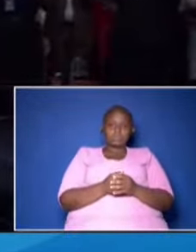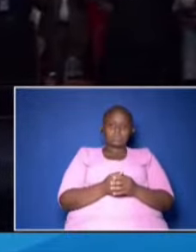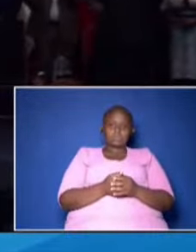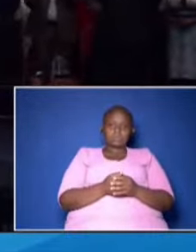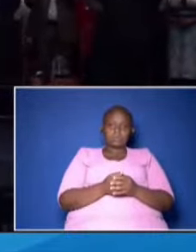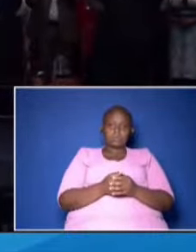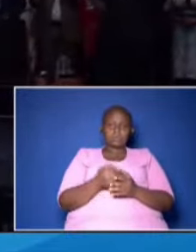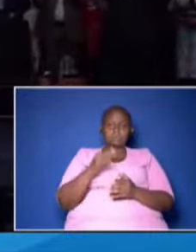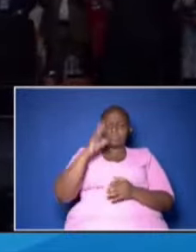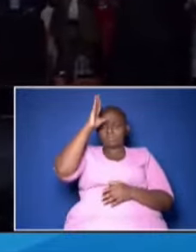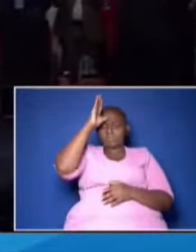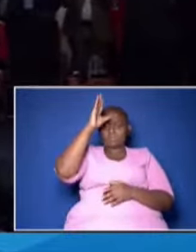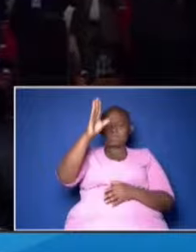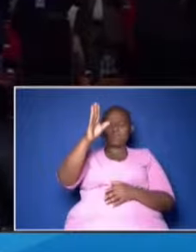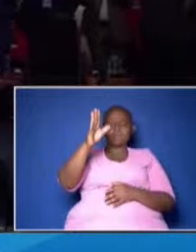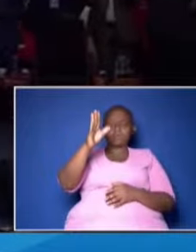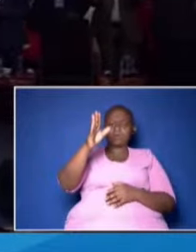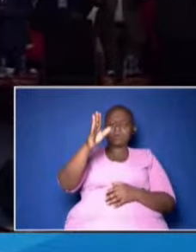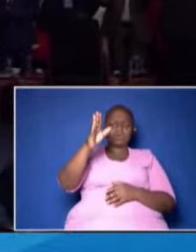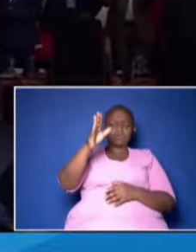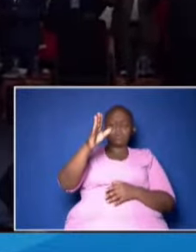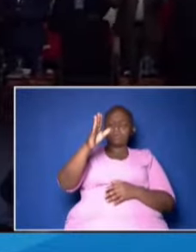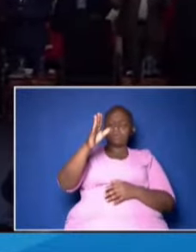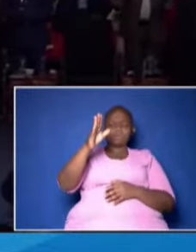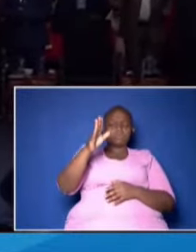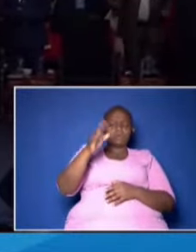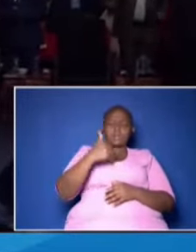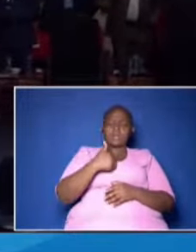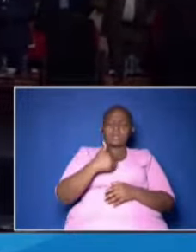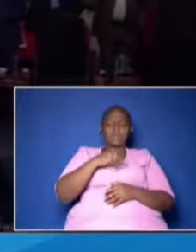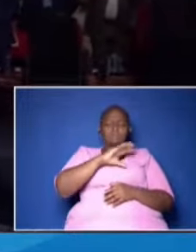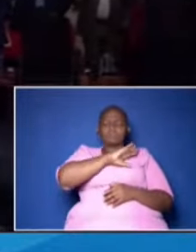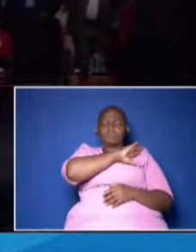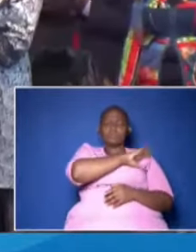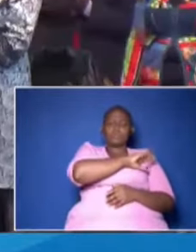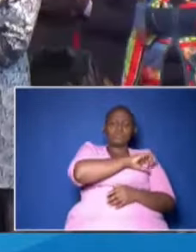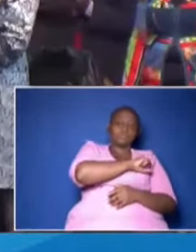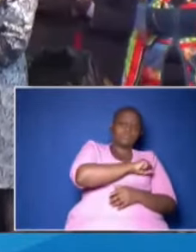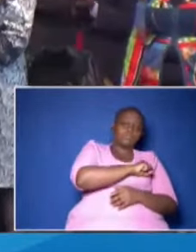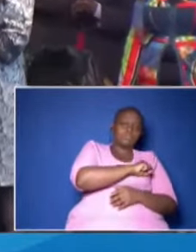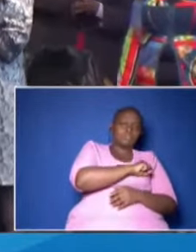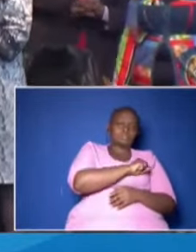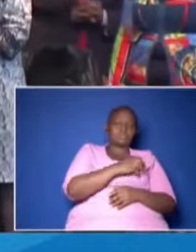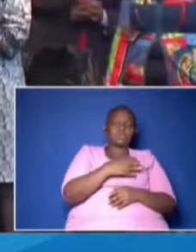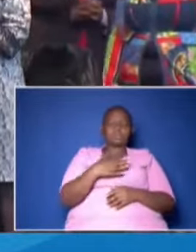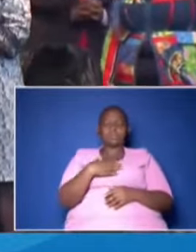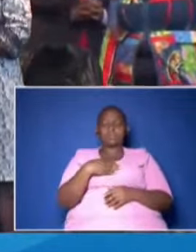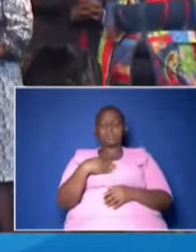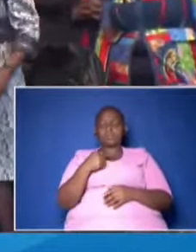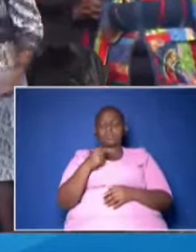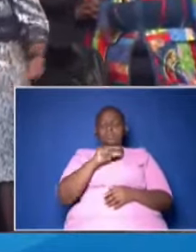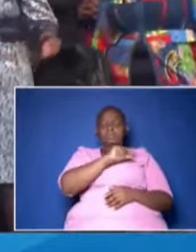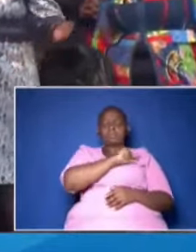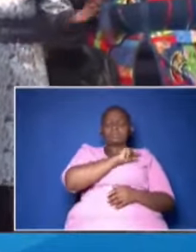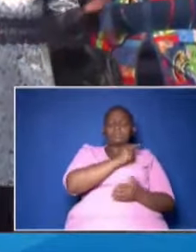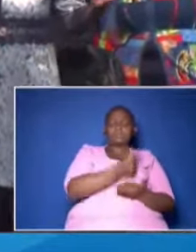poent father of mercy and